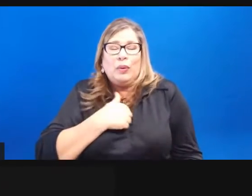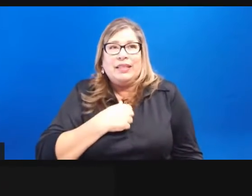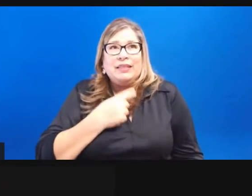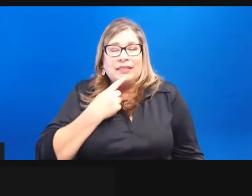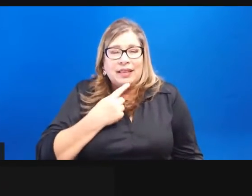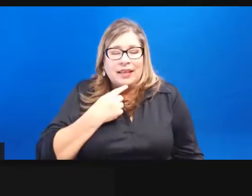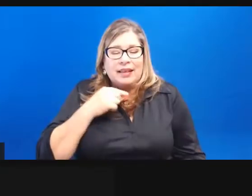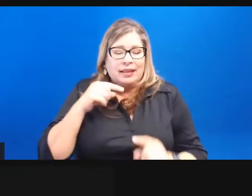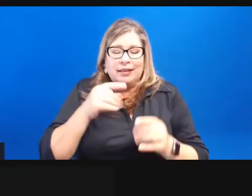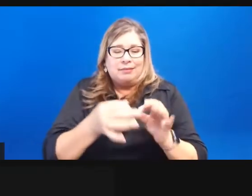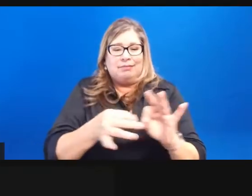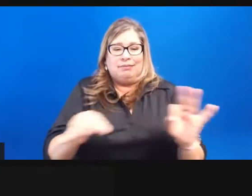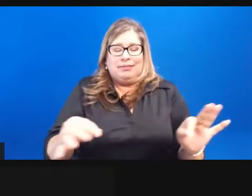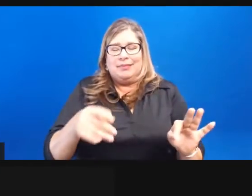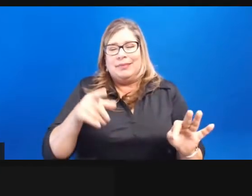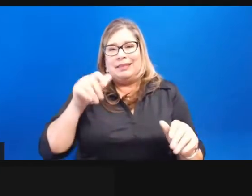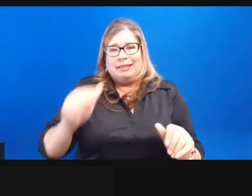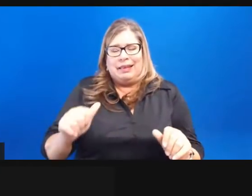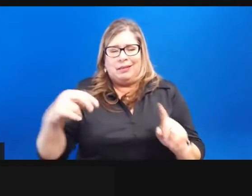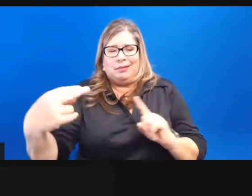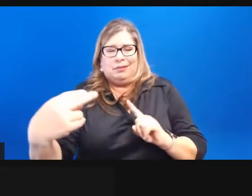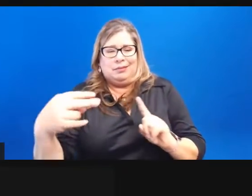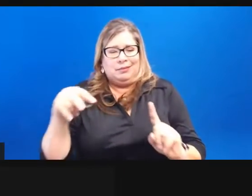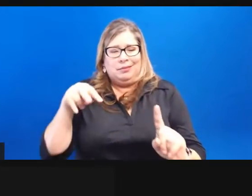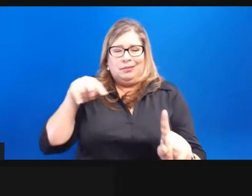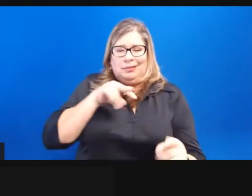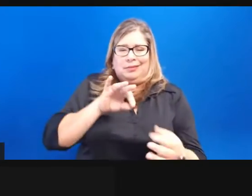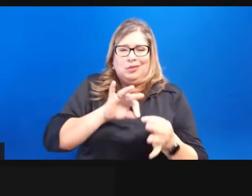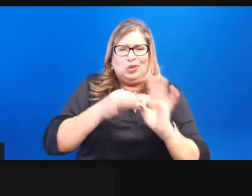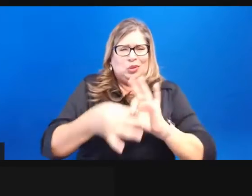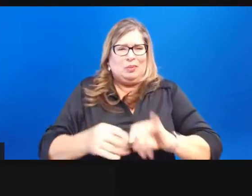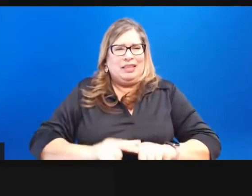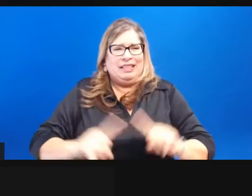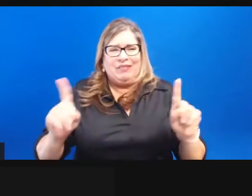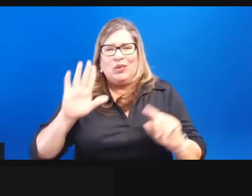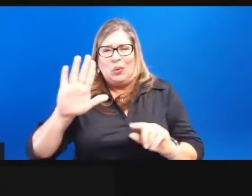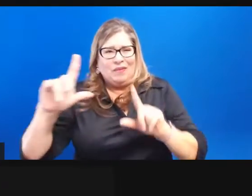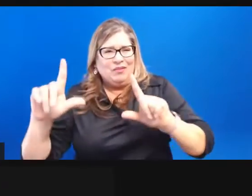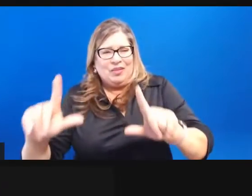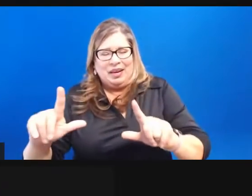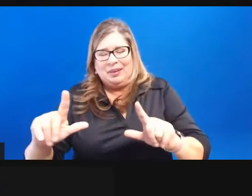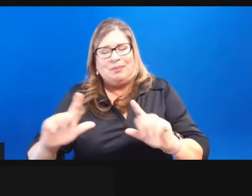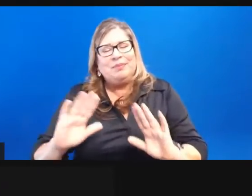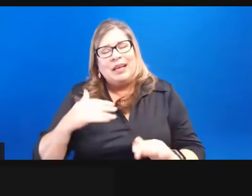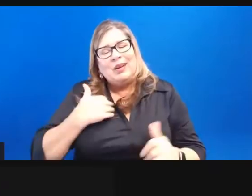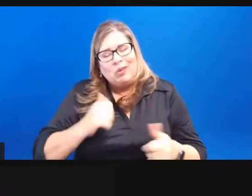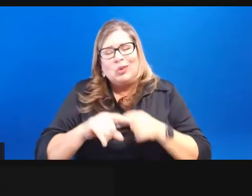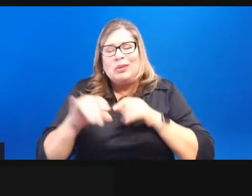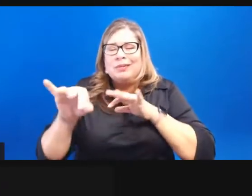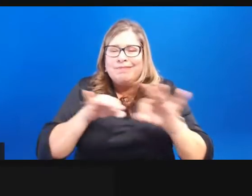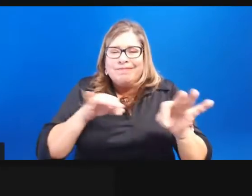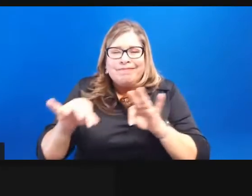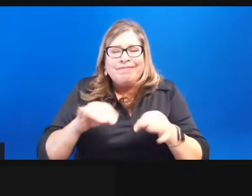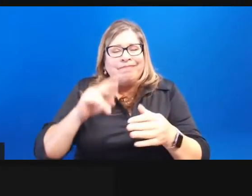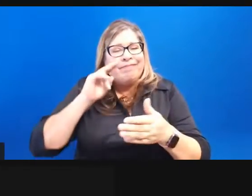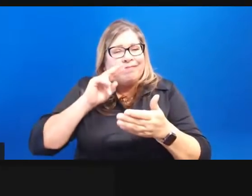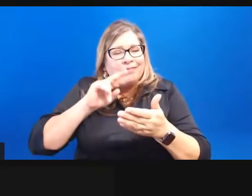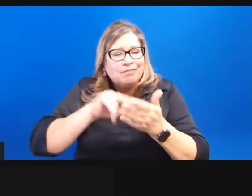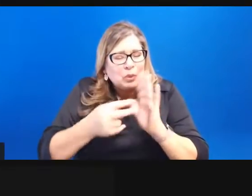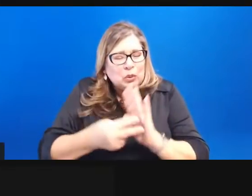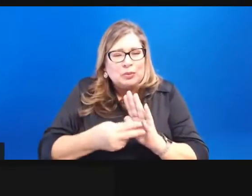sometimes be interpreted differently my goal is always to try to communicate exactly the purpose of a